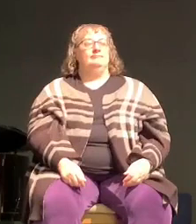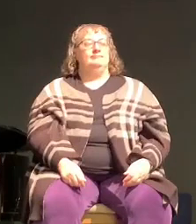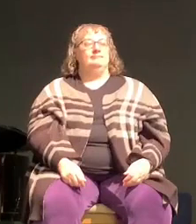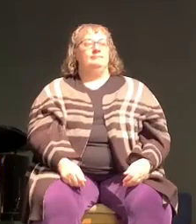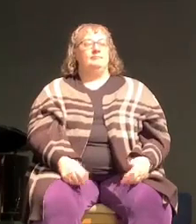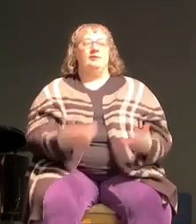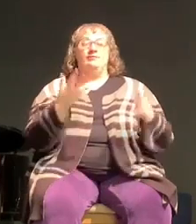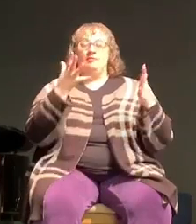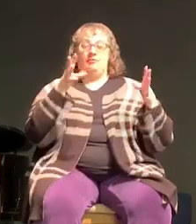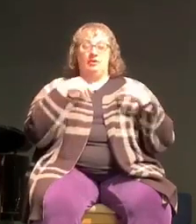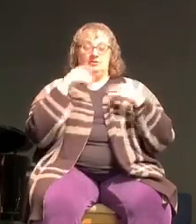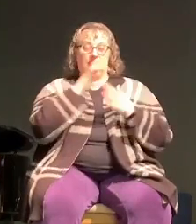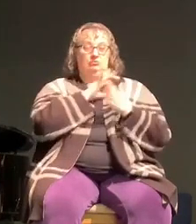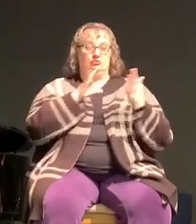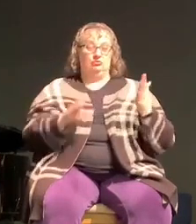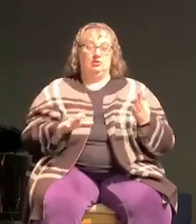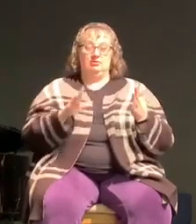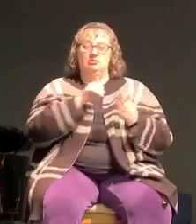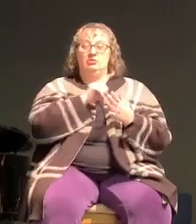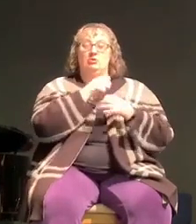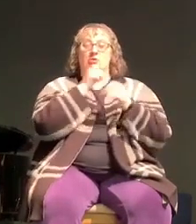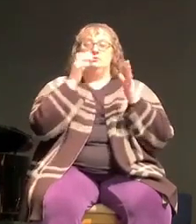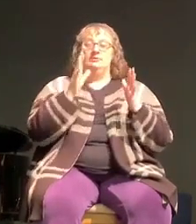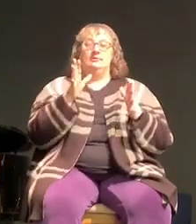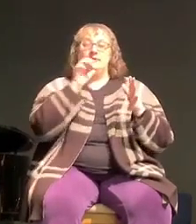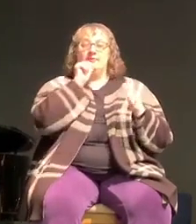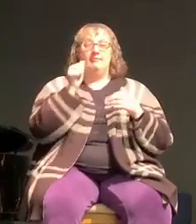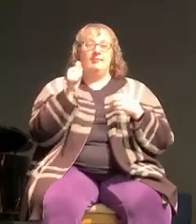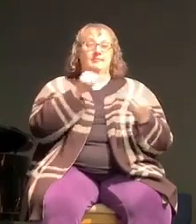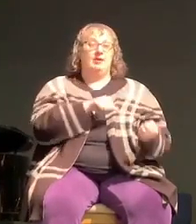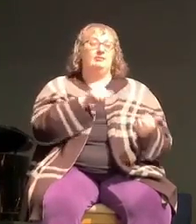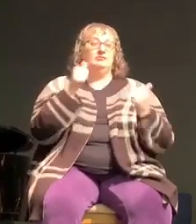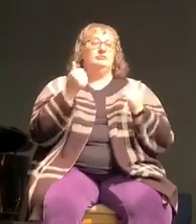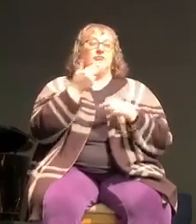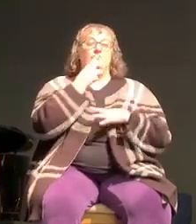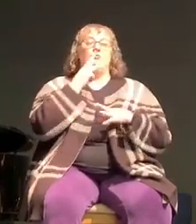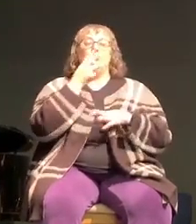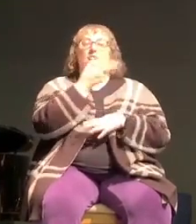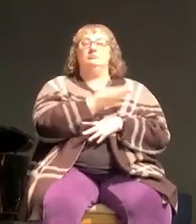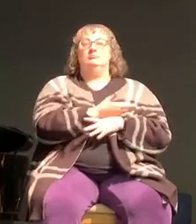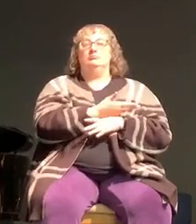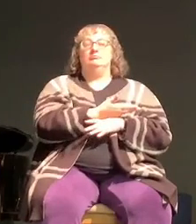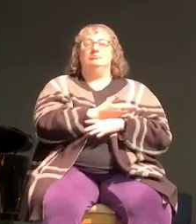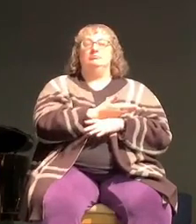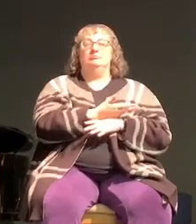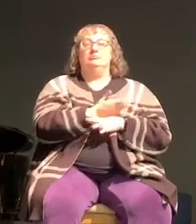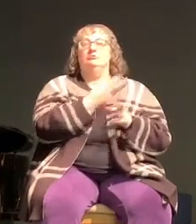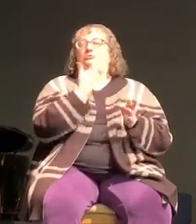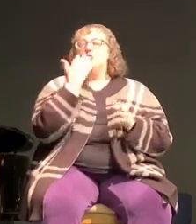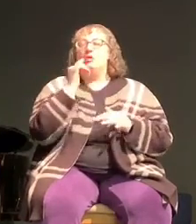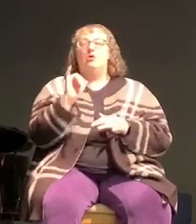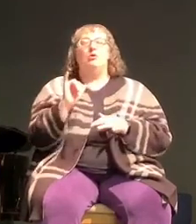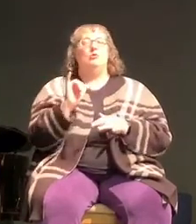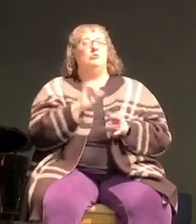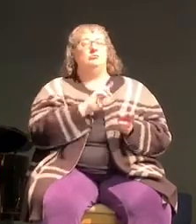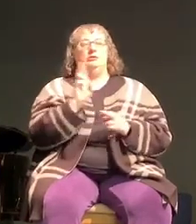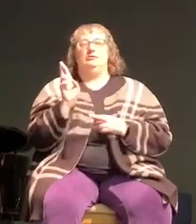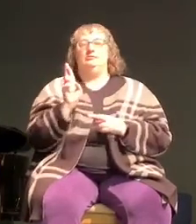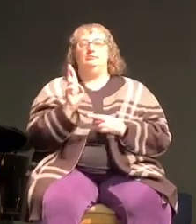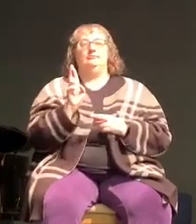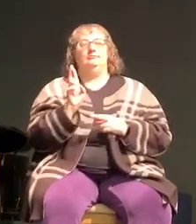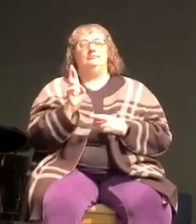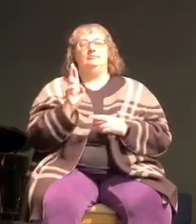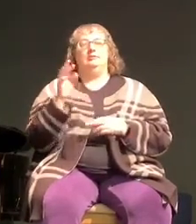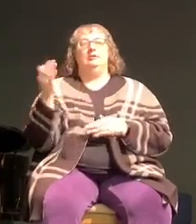If you've already accepted Jesus Christ as your Lord and Savior and you haven't been baptized, the water's right there. It's always ready to go.